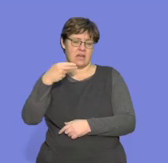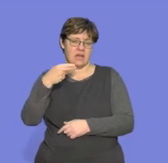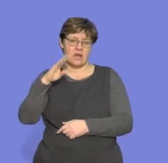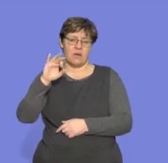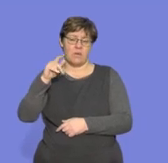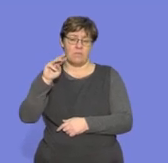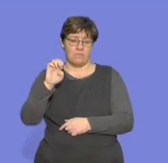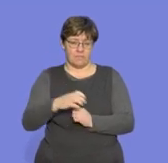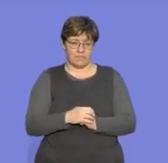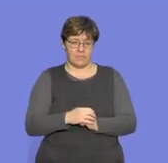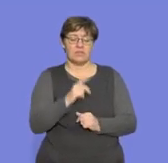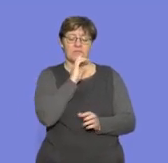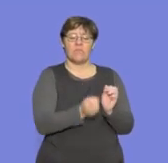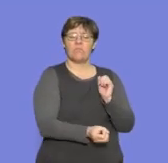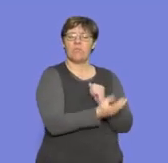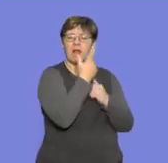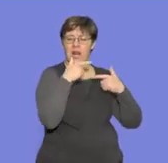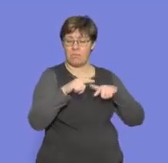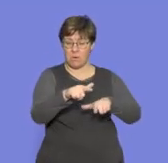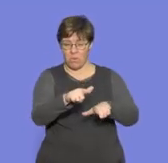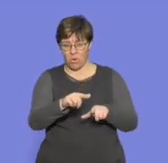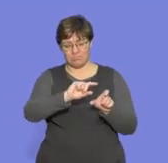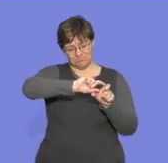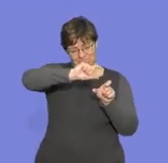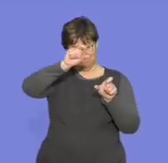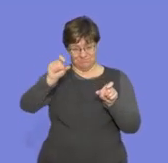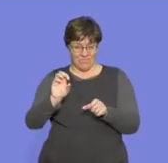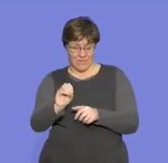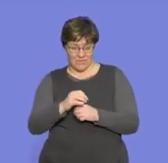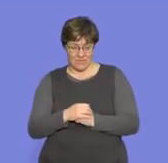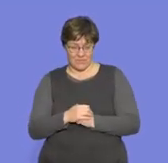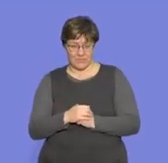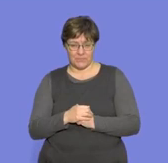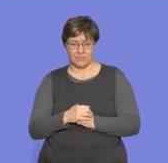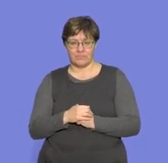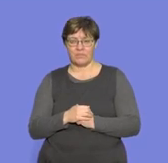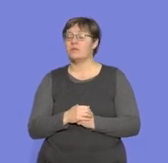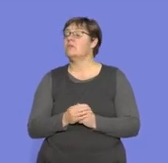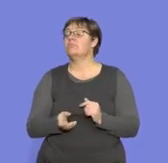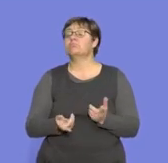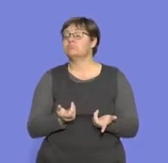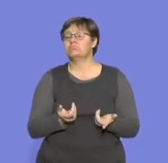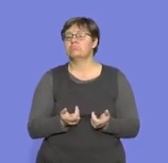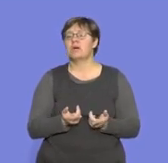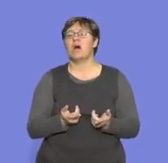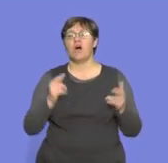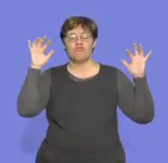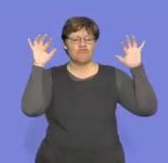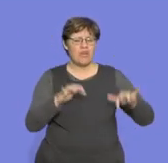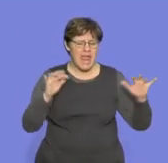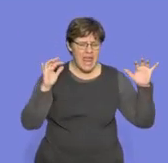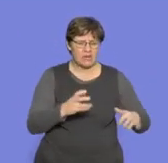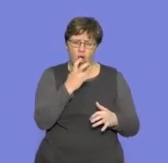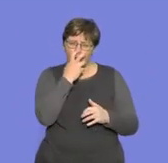the Mpumalanga as well as the Limpopo provinces. They are defined by hot, rainy summers. They have